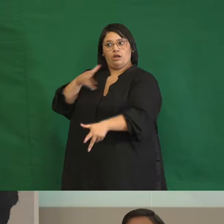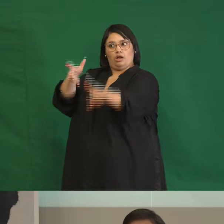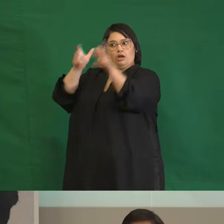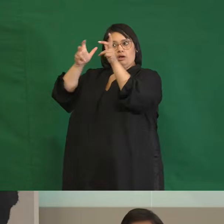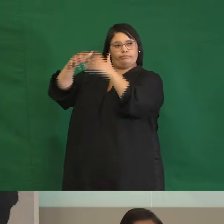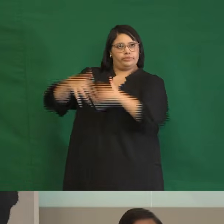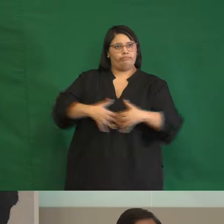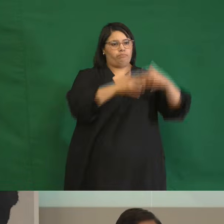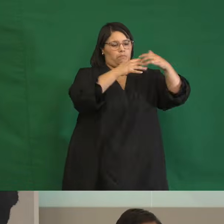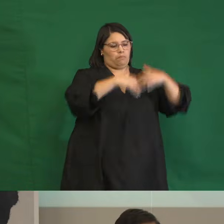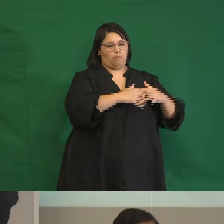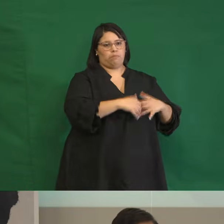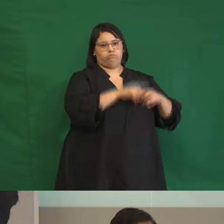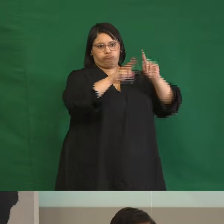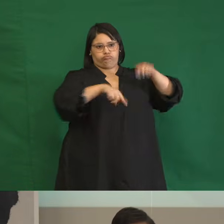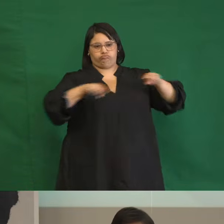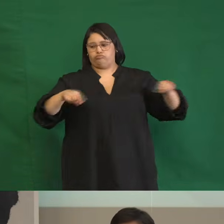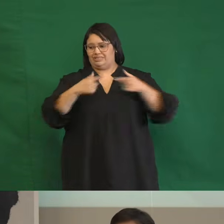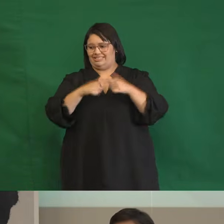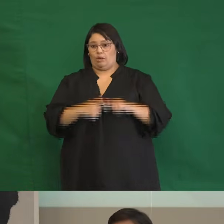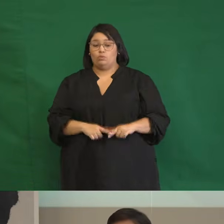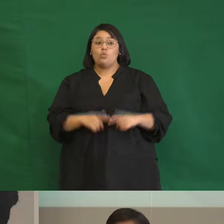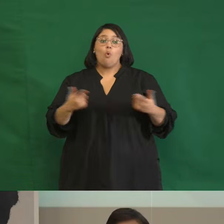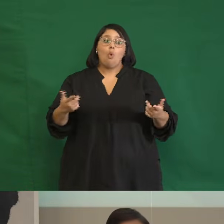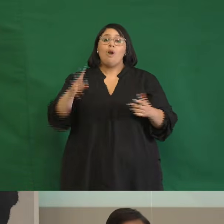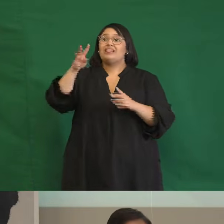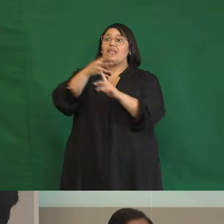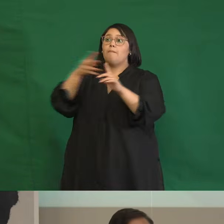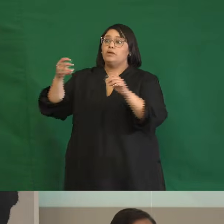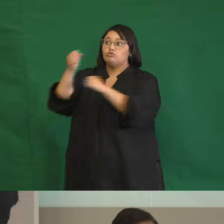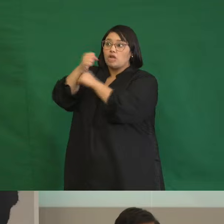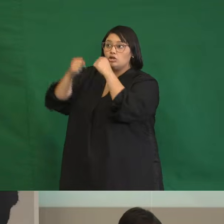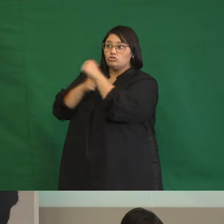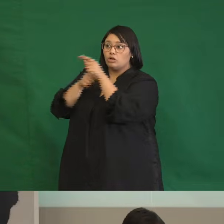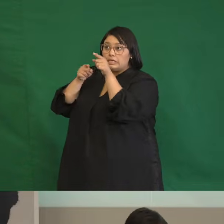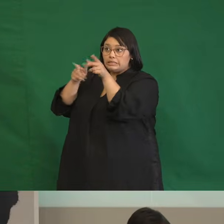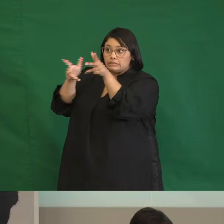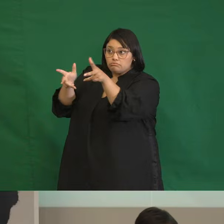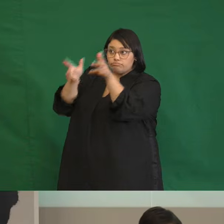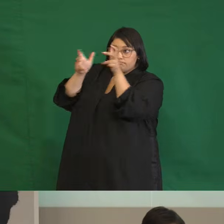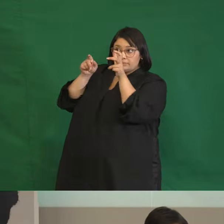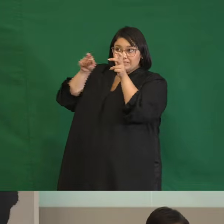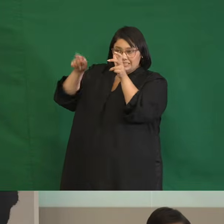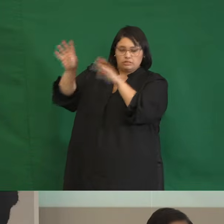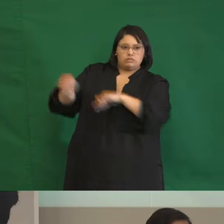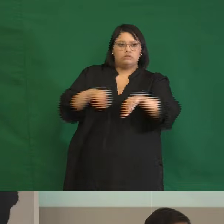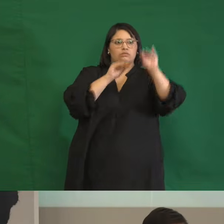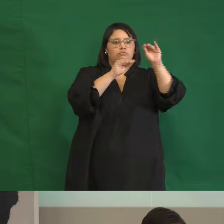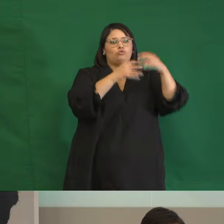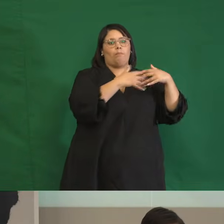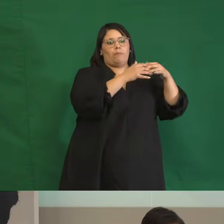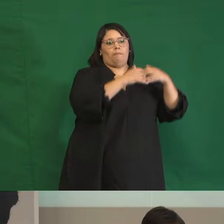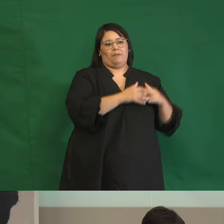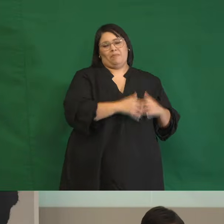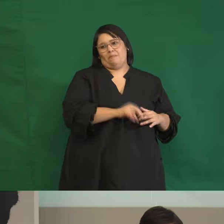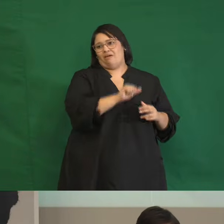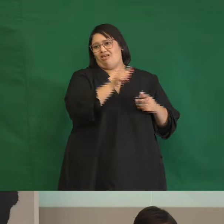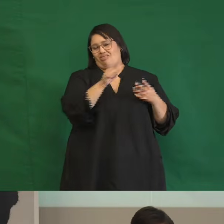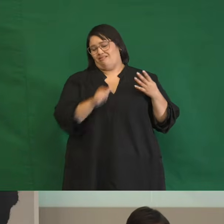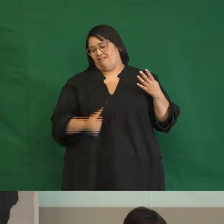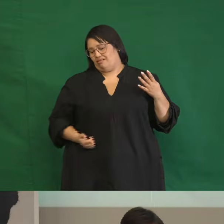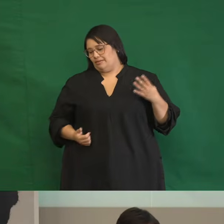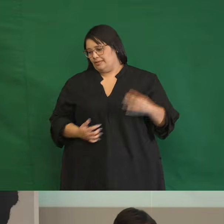the template and the structure that was described in the Princeton WordNet for American English